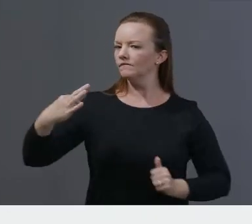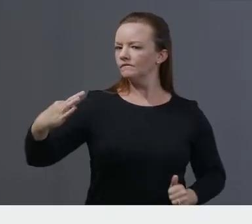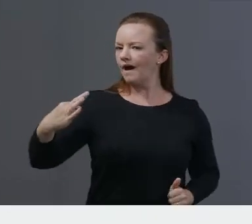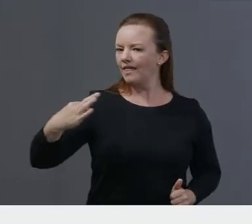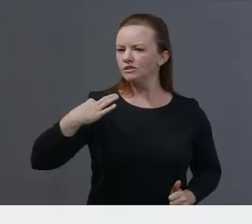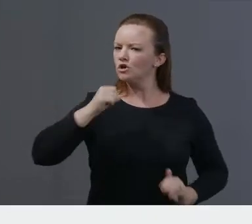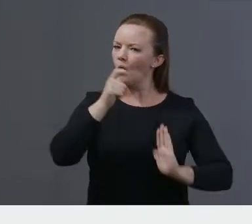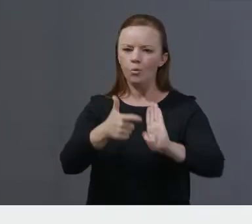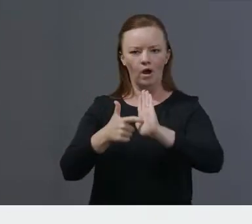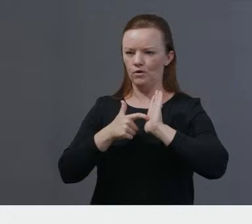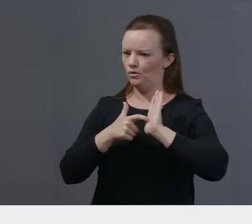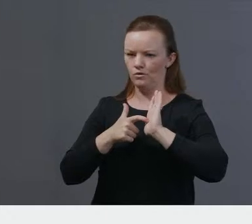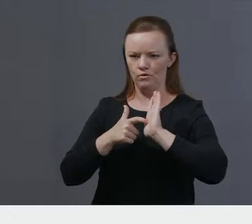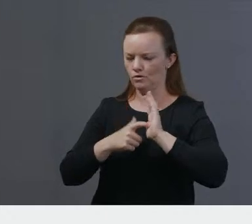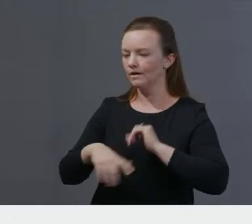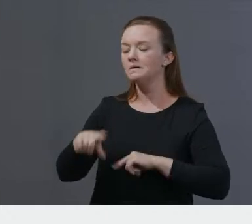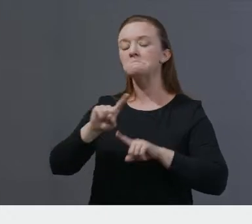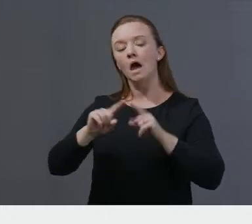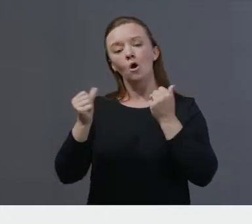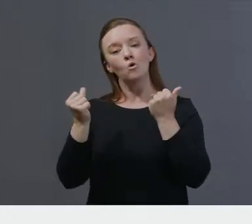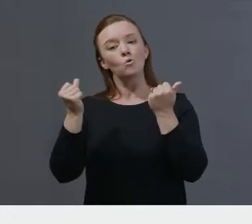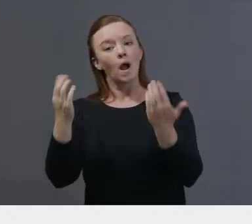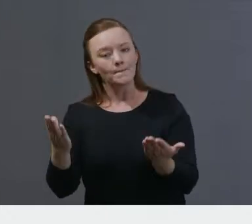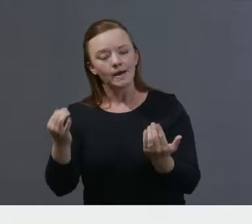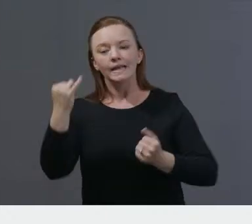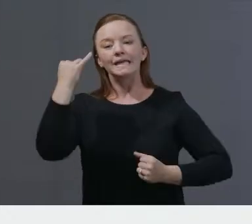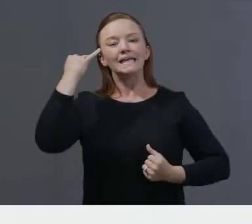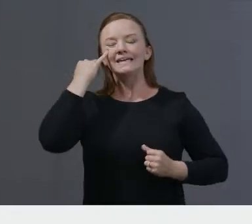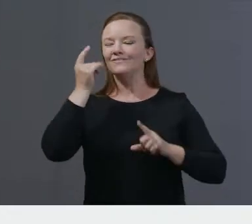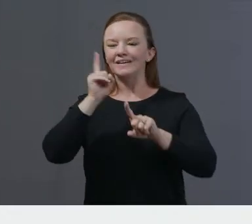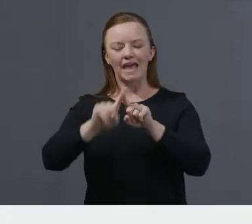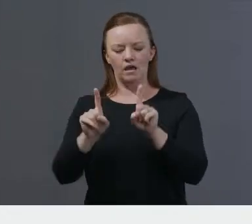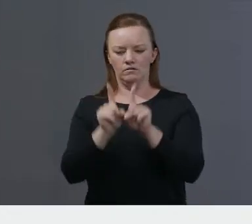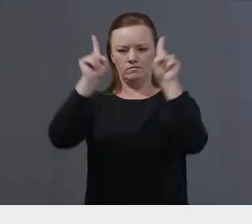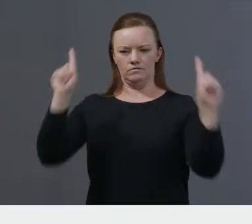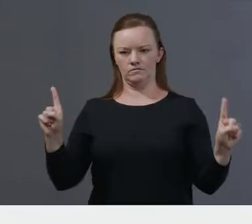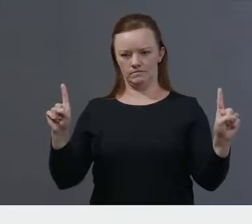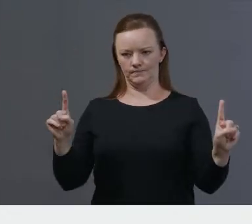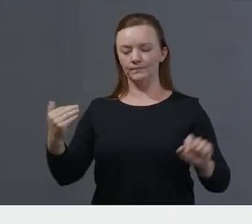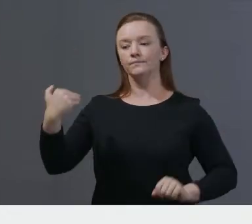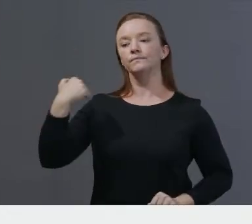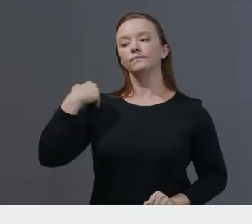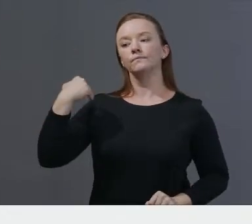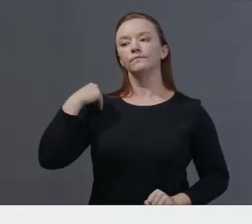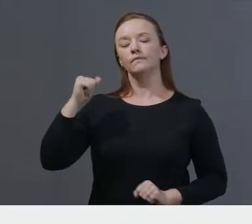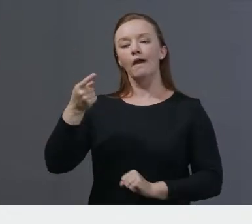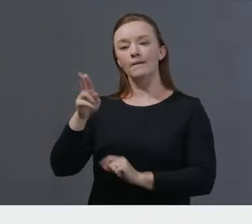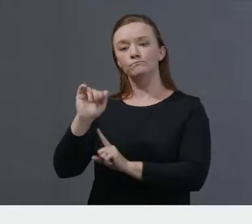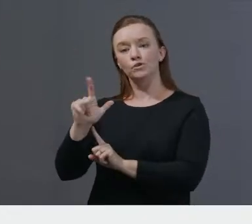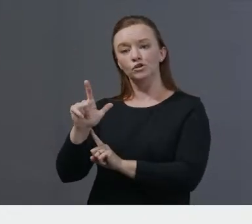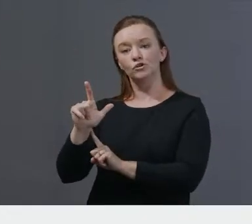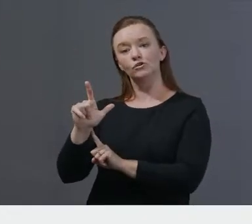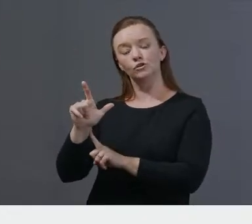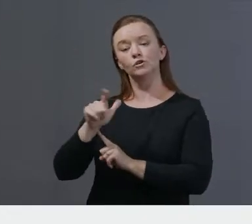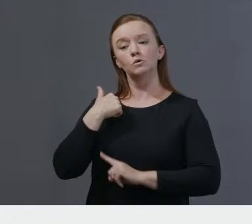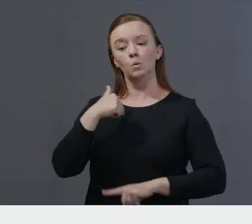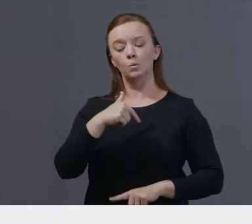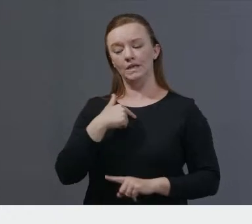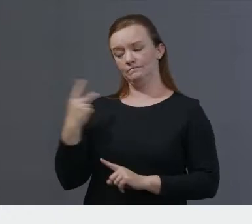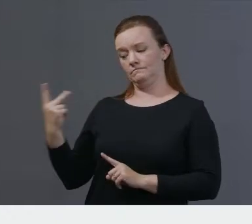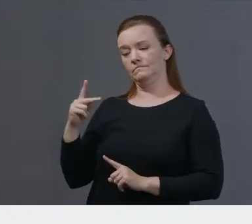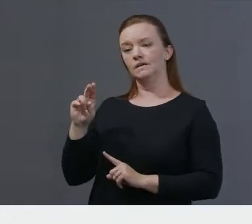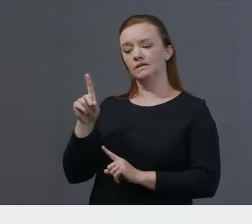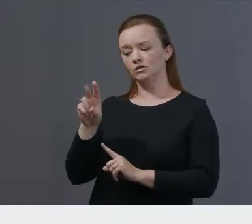social distancing is difficult to maintain. In April, Dr. Christ and I have shared this recommendation.